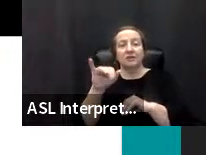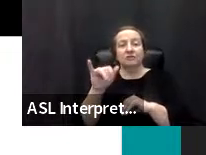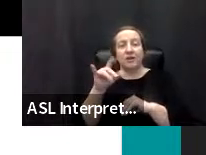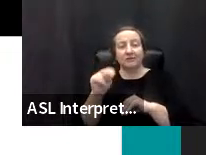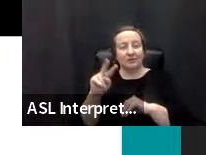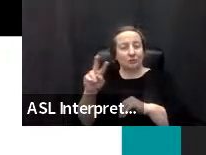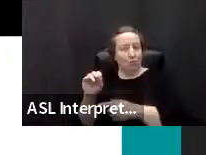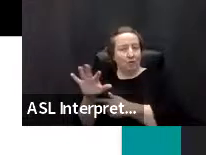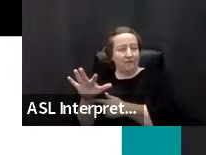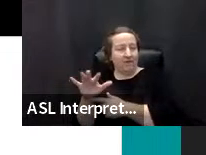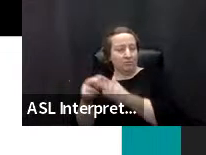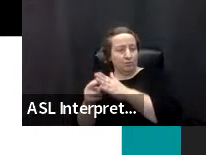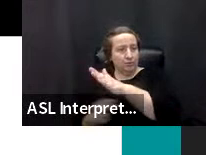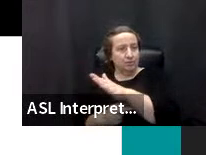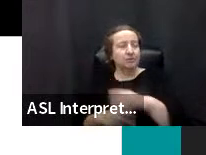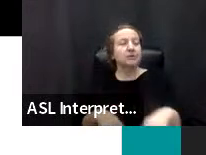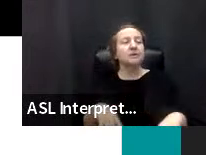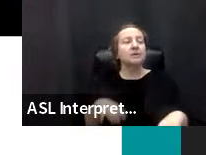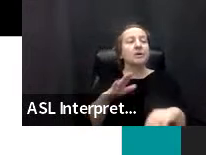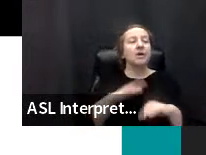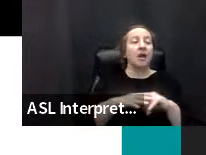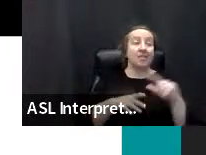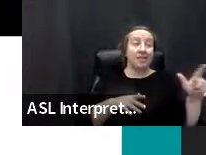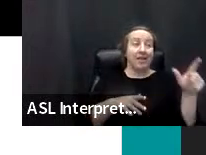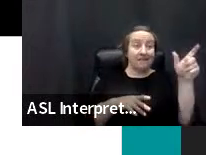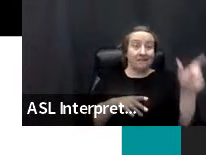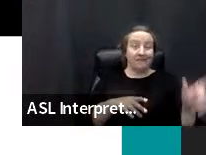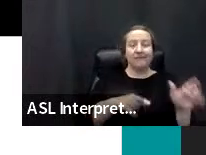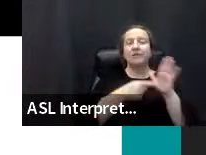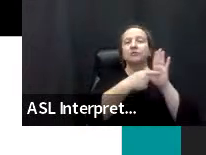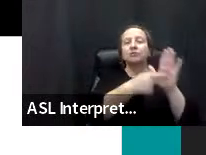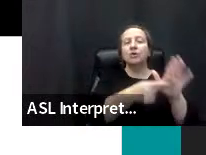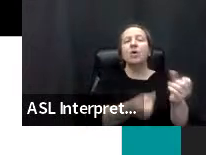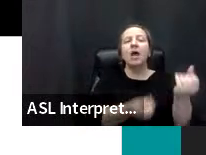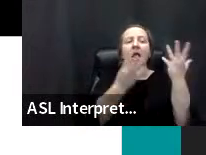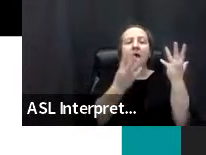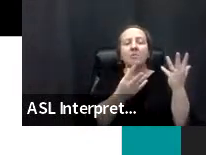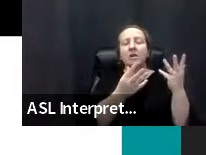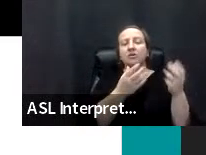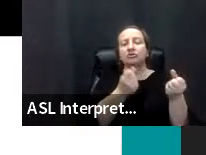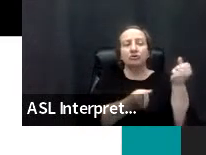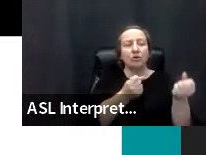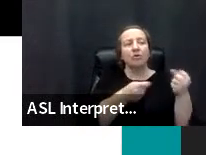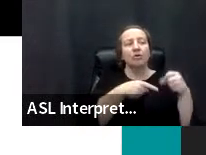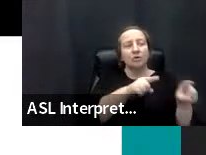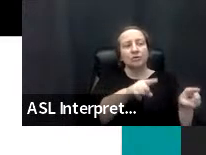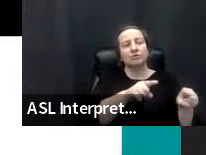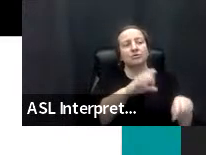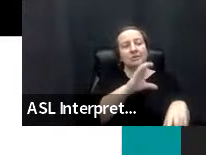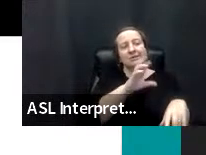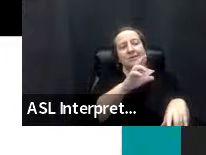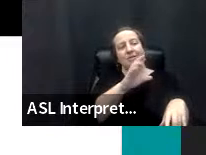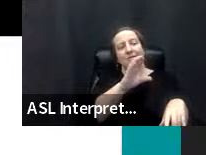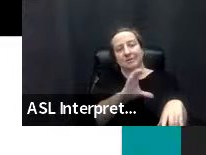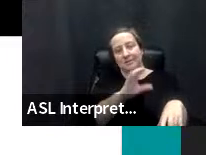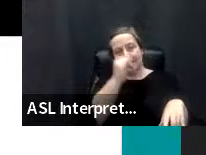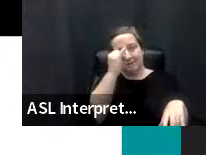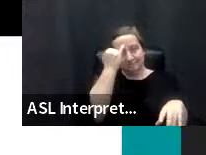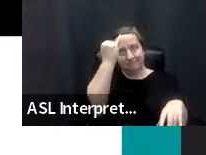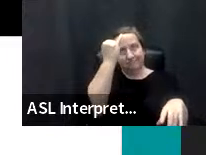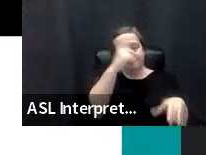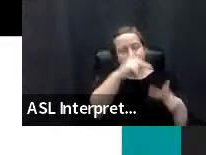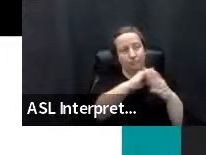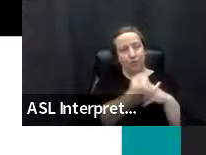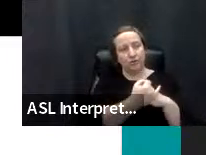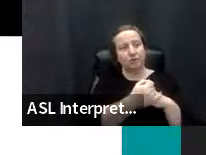The bar chart on the left there is showing kind of what was the volumes during the previous planning during CRC, kind of showing those volumes. So in